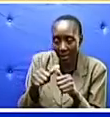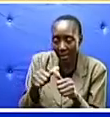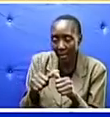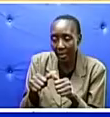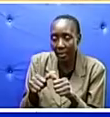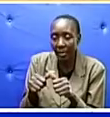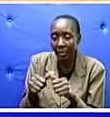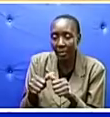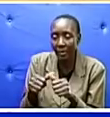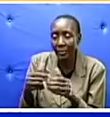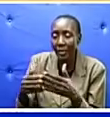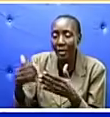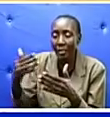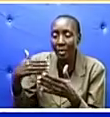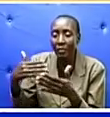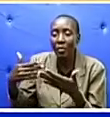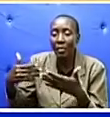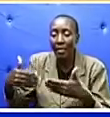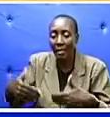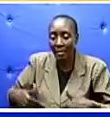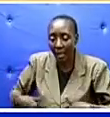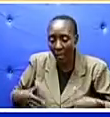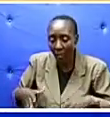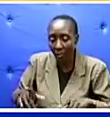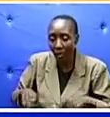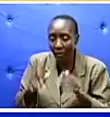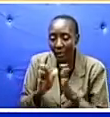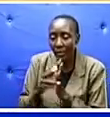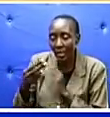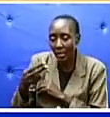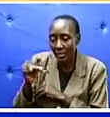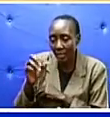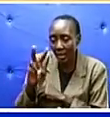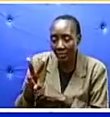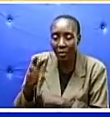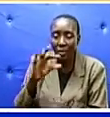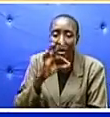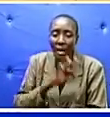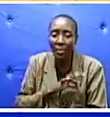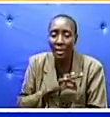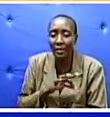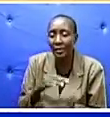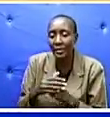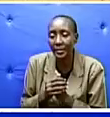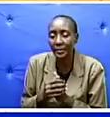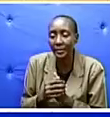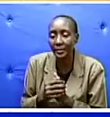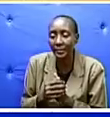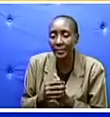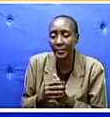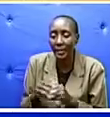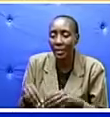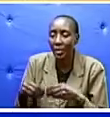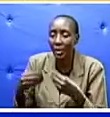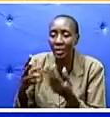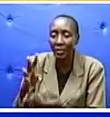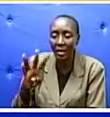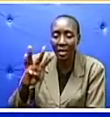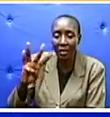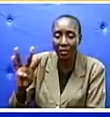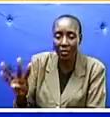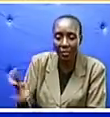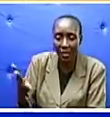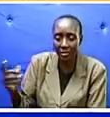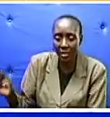were giving to young people living with HIV. Most of the young people benefited, and they were getting around 4K for